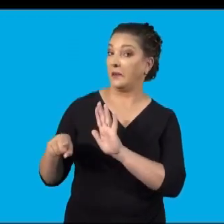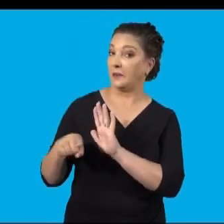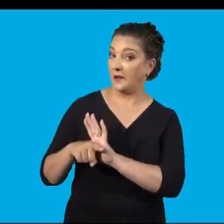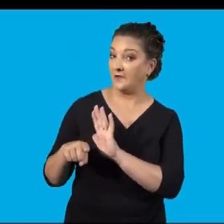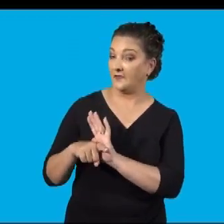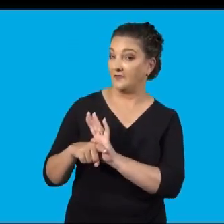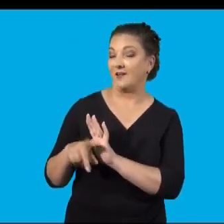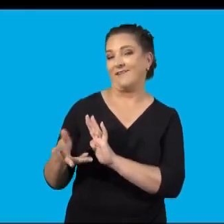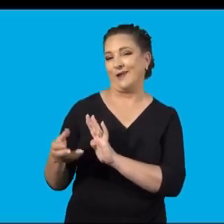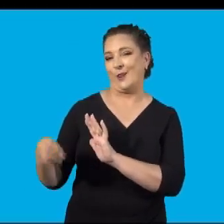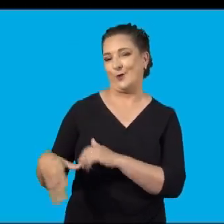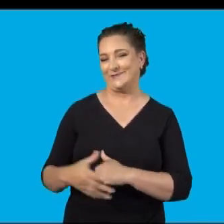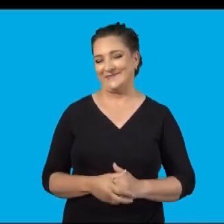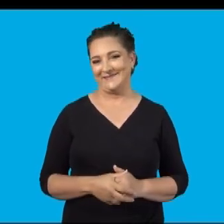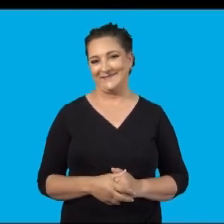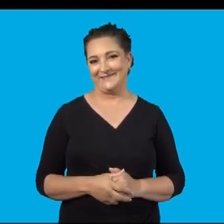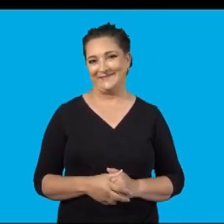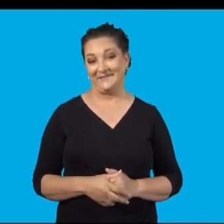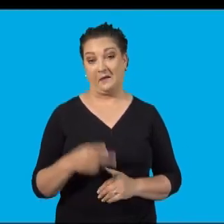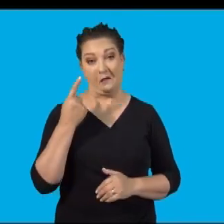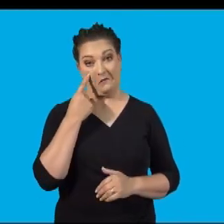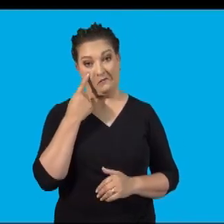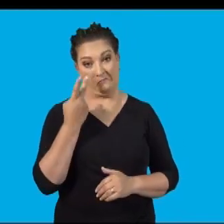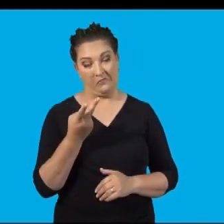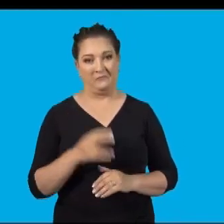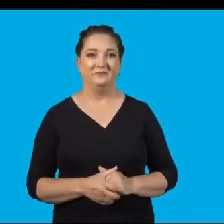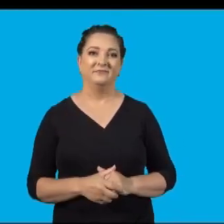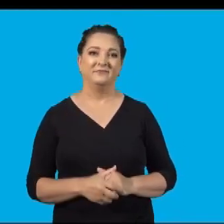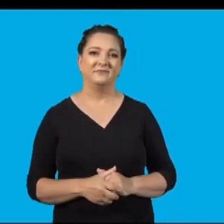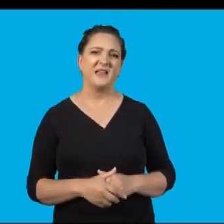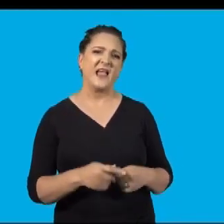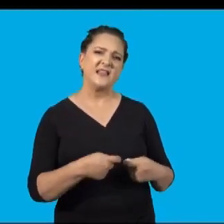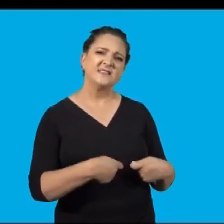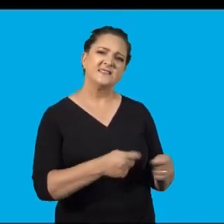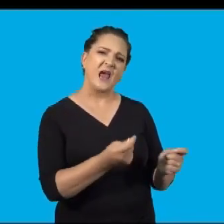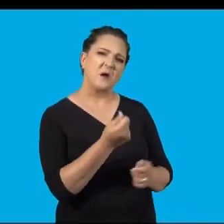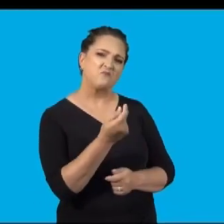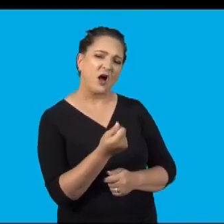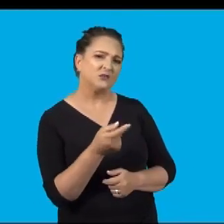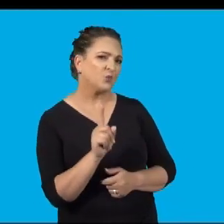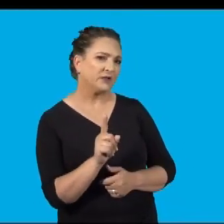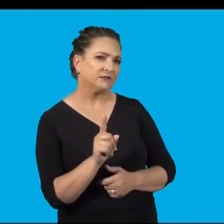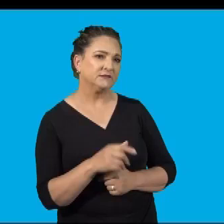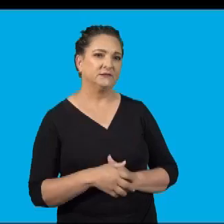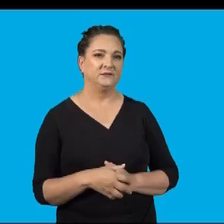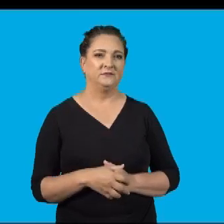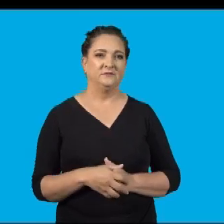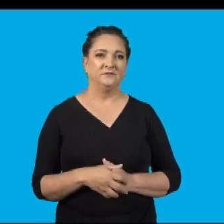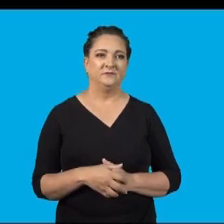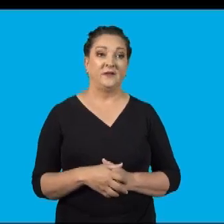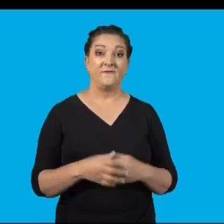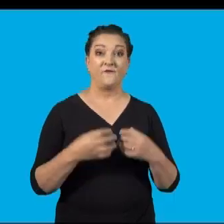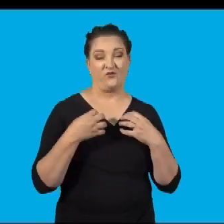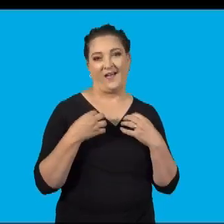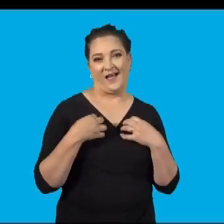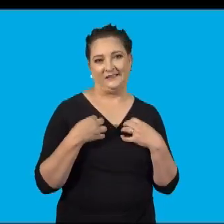if it's a negative, it's loss. Let's see. What was the selling price of this